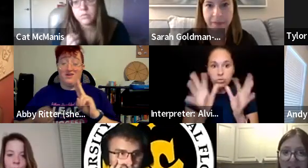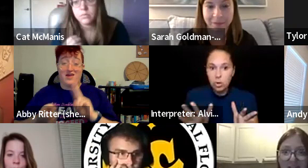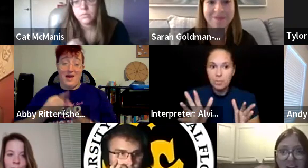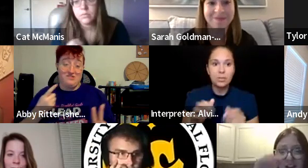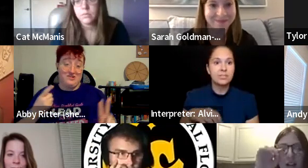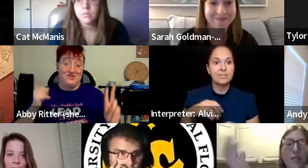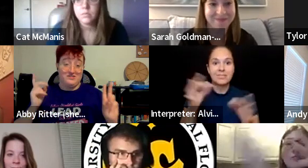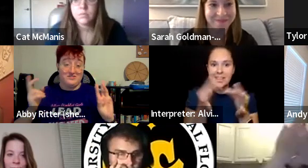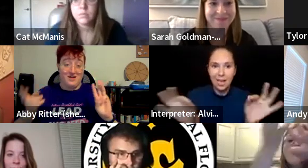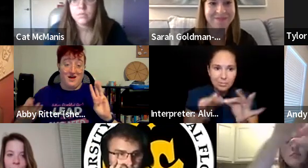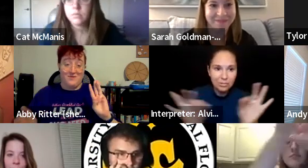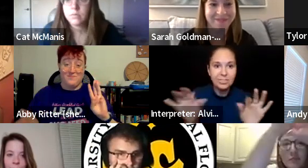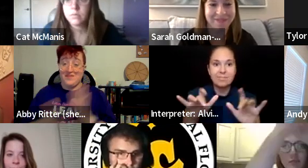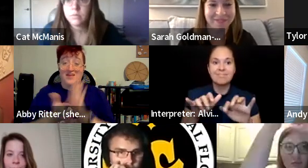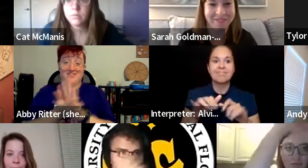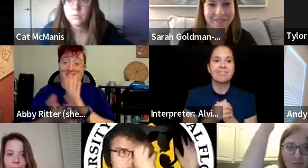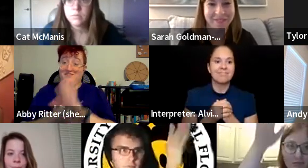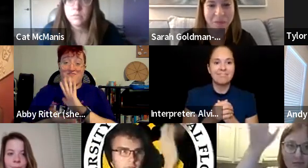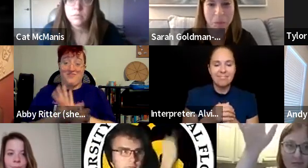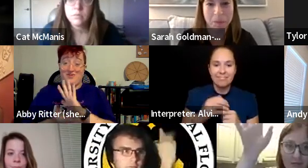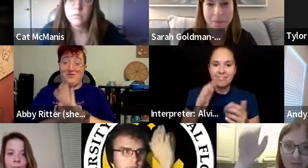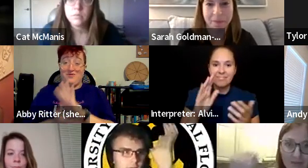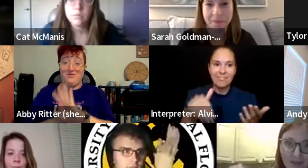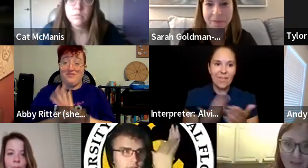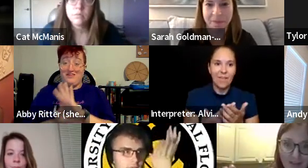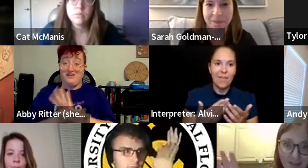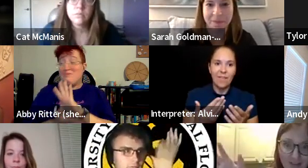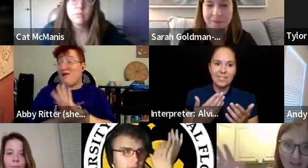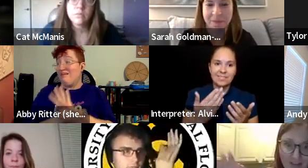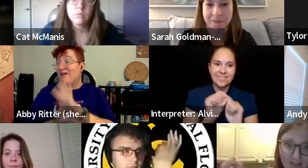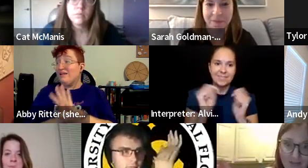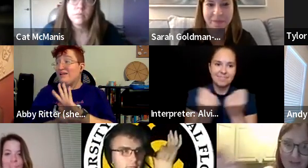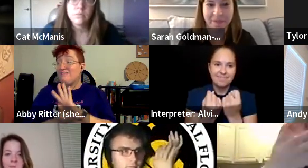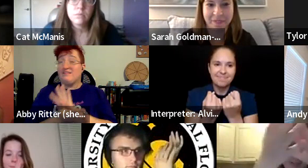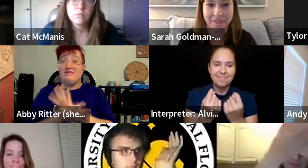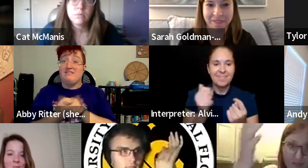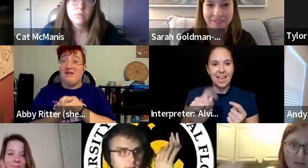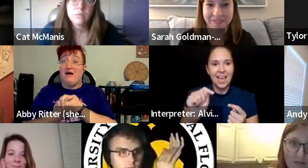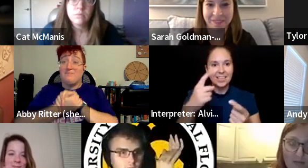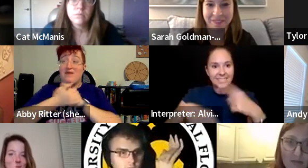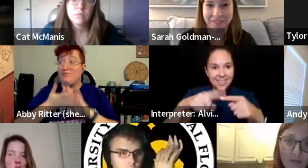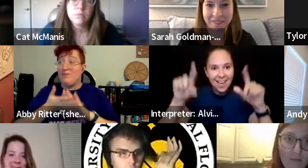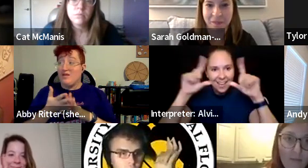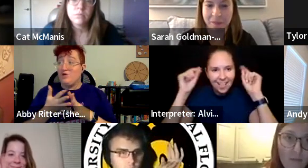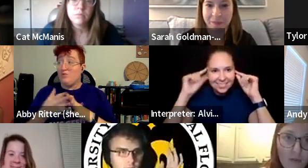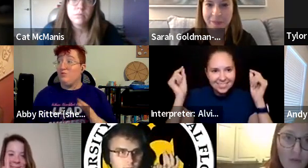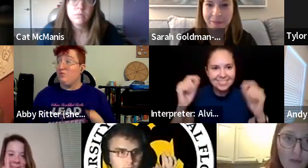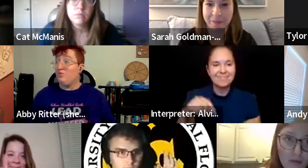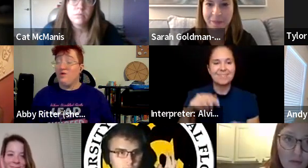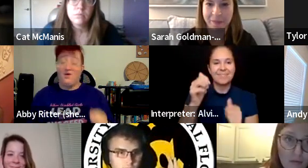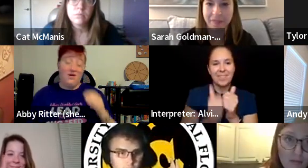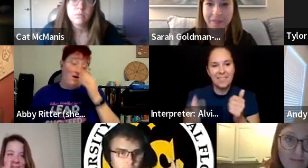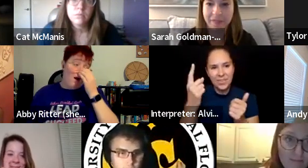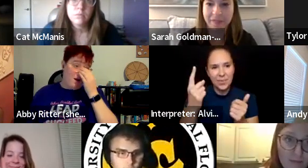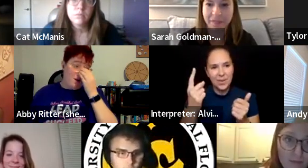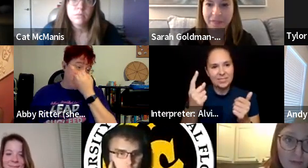interpreters, our captioners, just the whole team at Sign Glasses, everybody